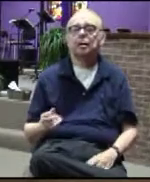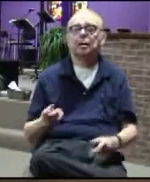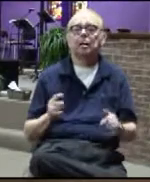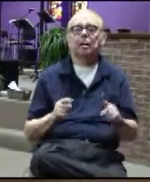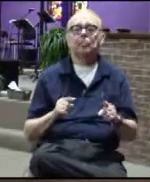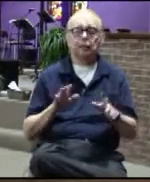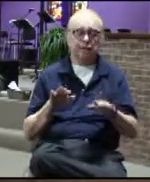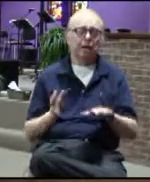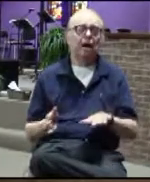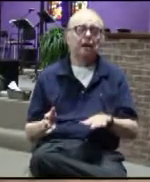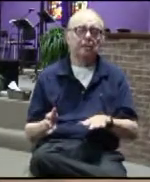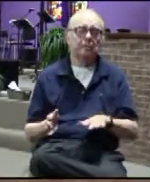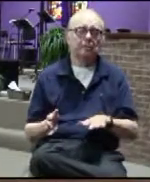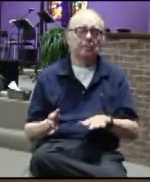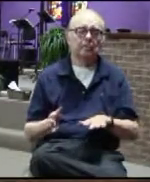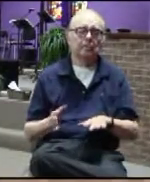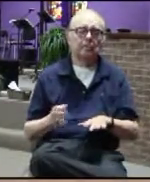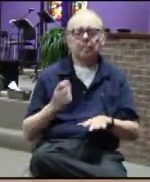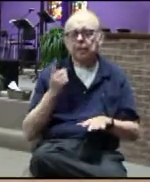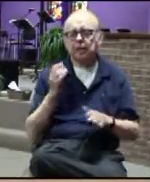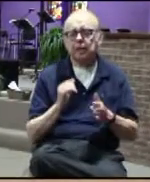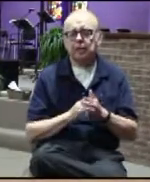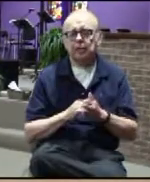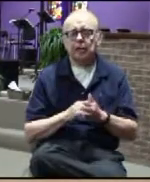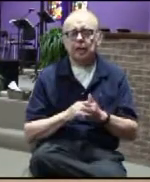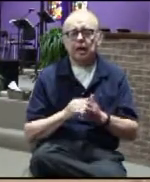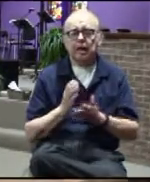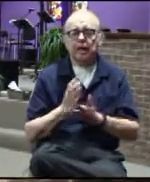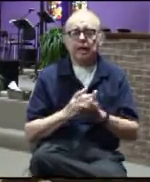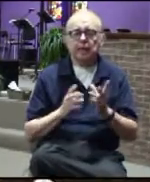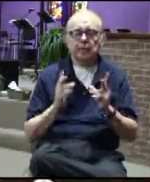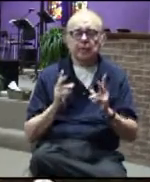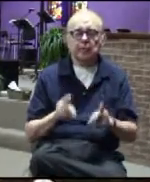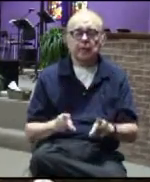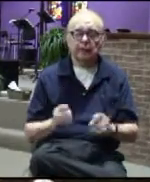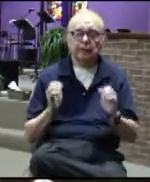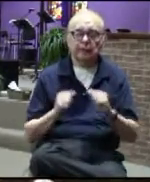when you die do you ever realize that somebody's fighting over your bones?